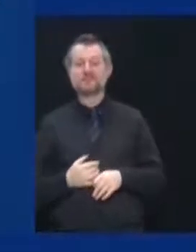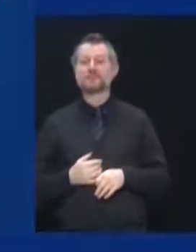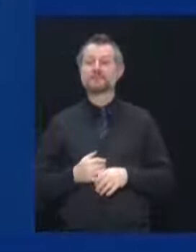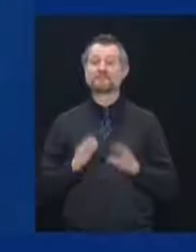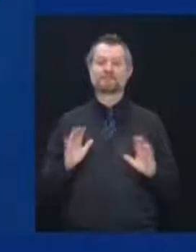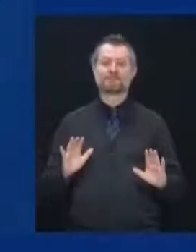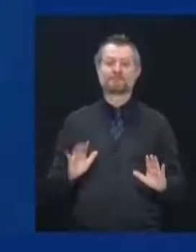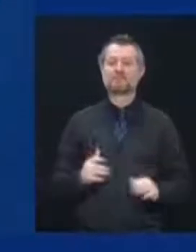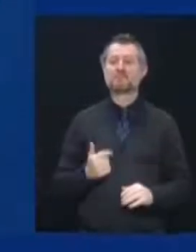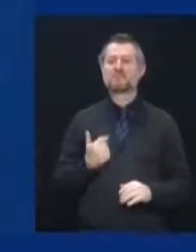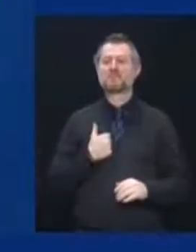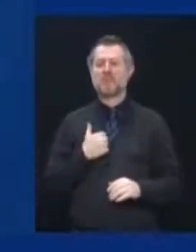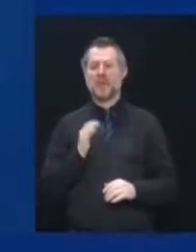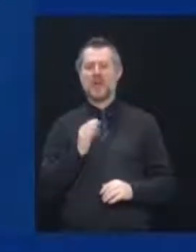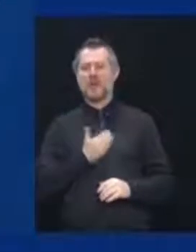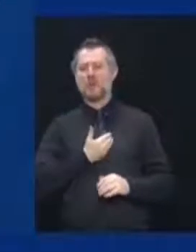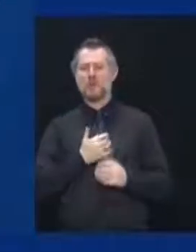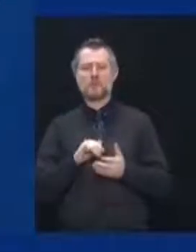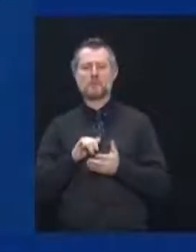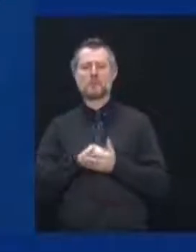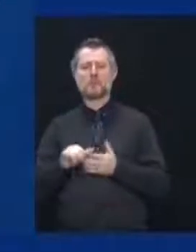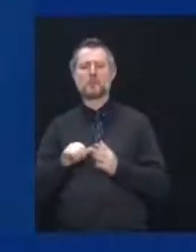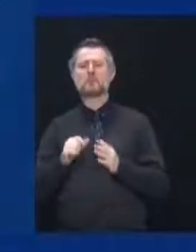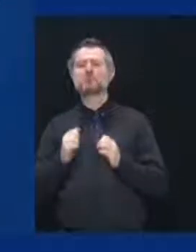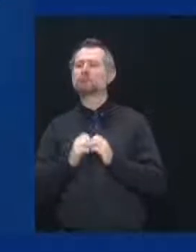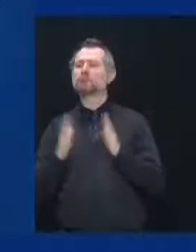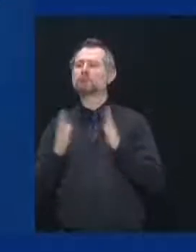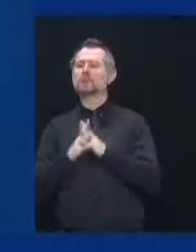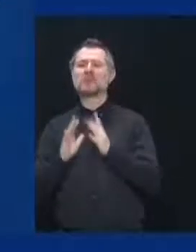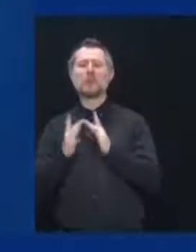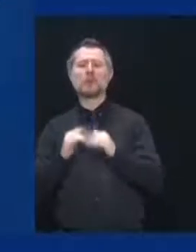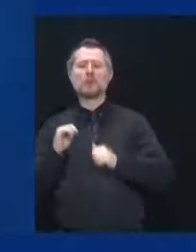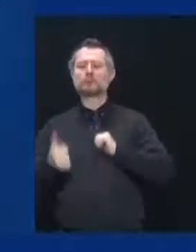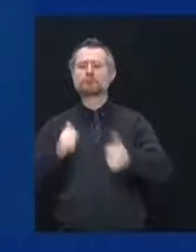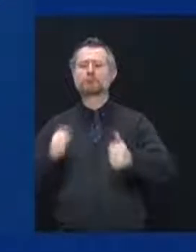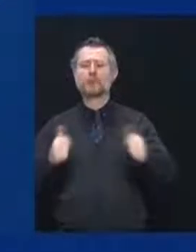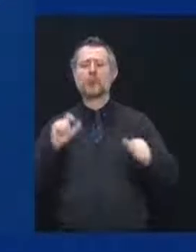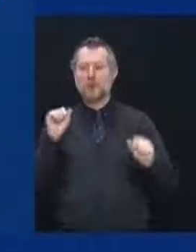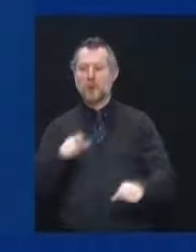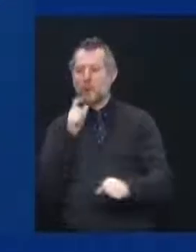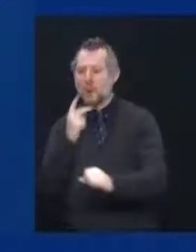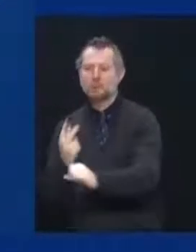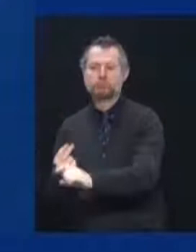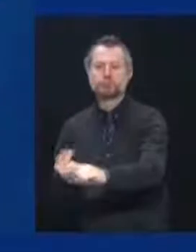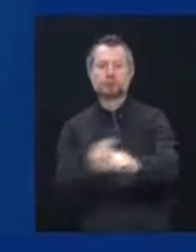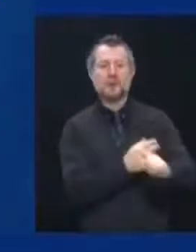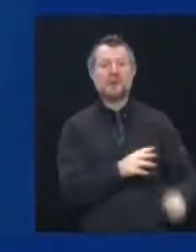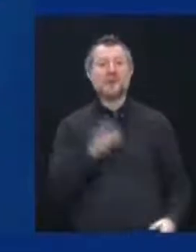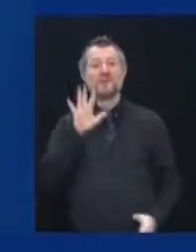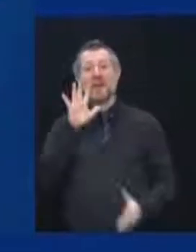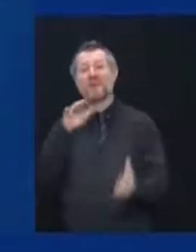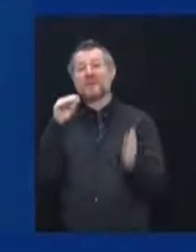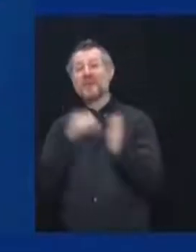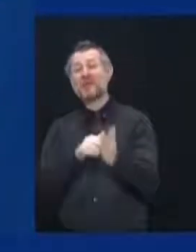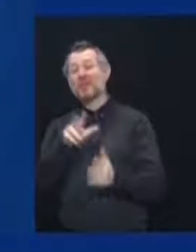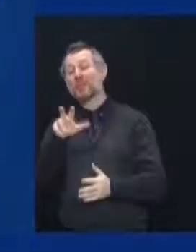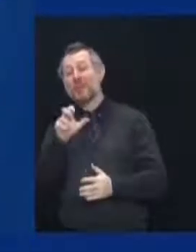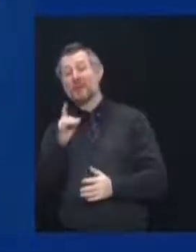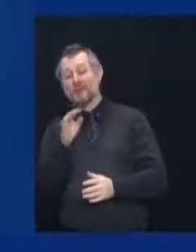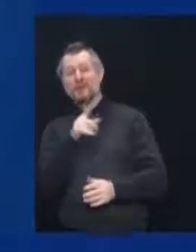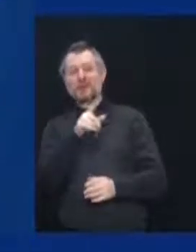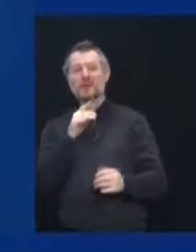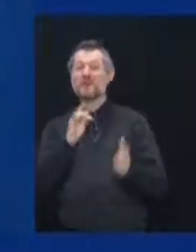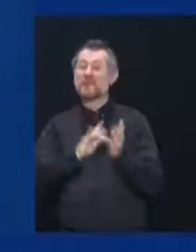distribution network up and expanding rapidly. We have about 5,000 pharmacies, about